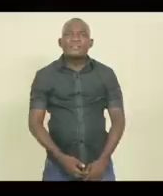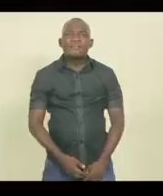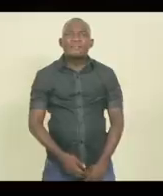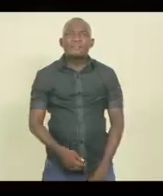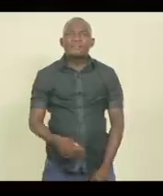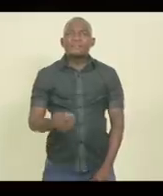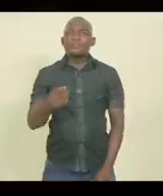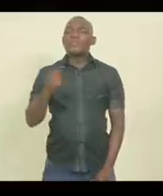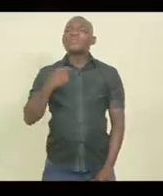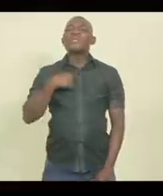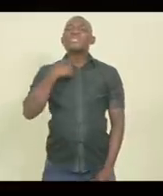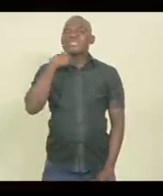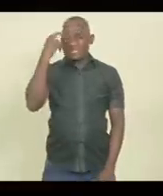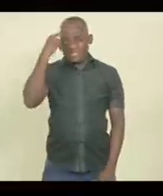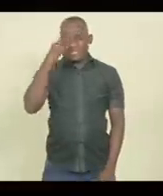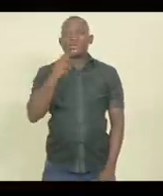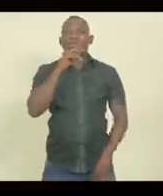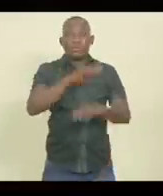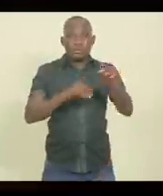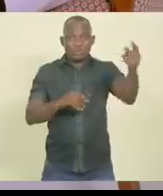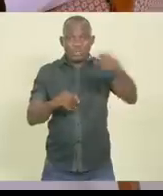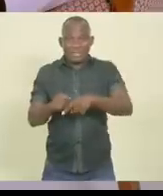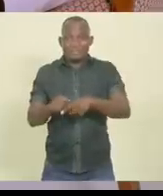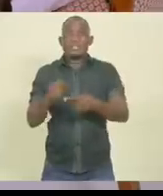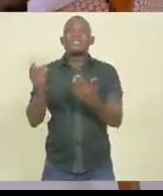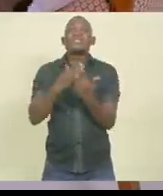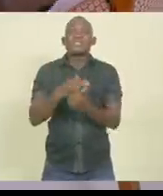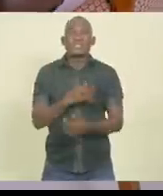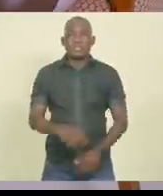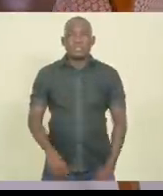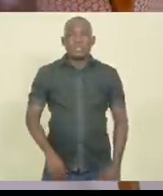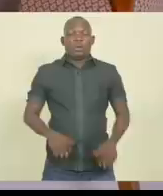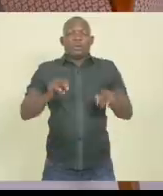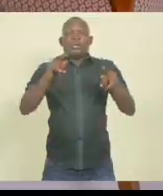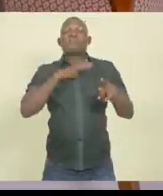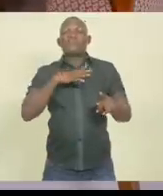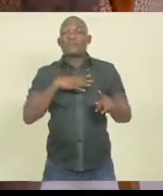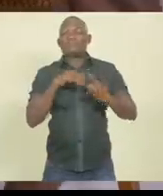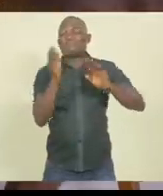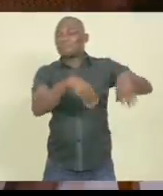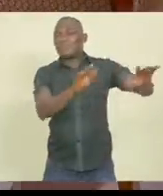I thought calling you here was going to make things easy for me. See, I'm not going to sit here and listen to you.